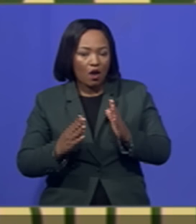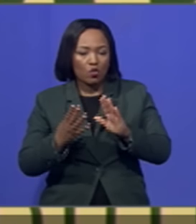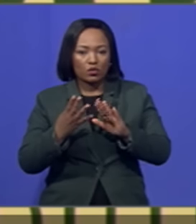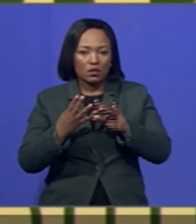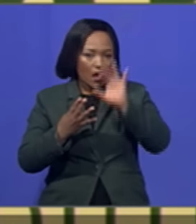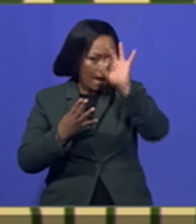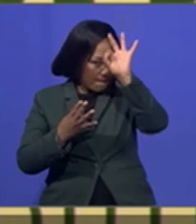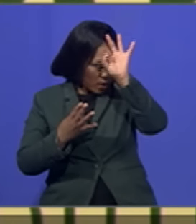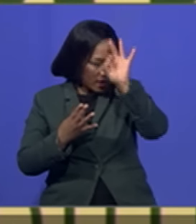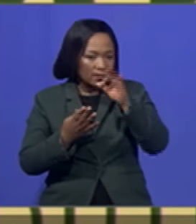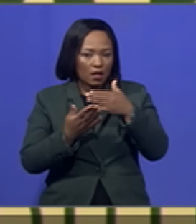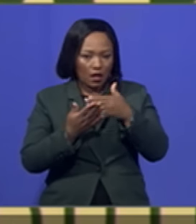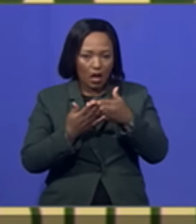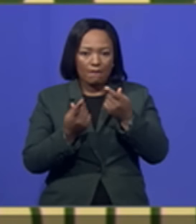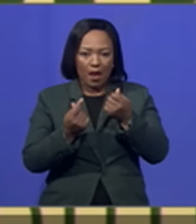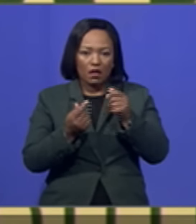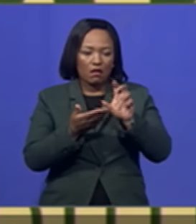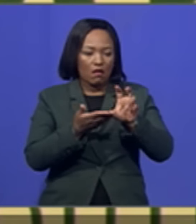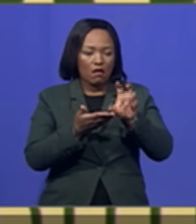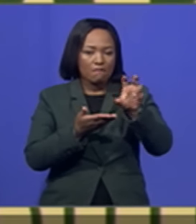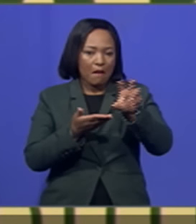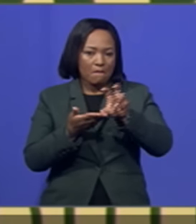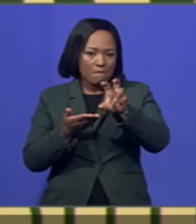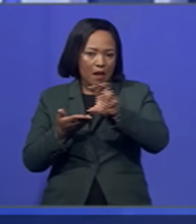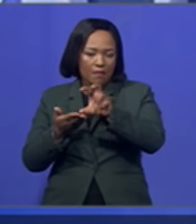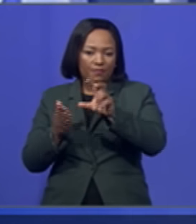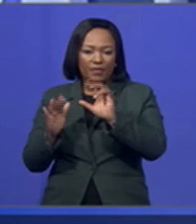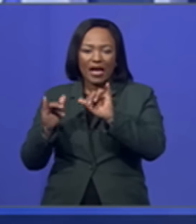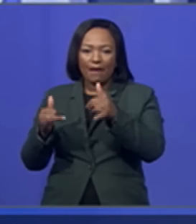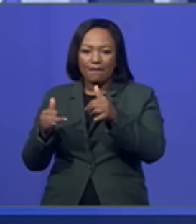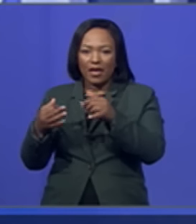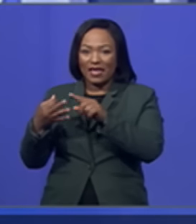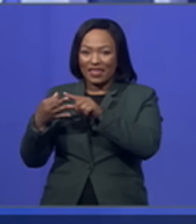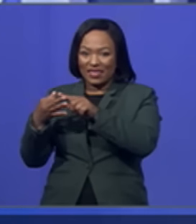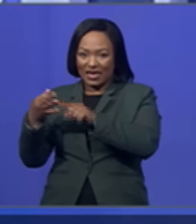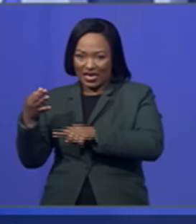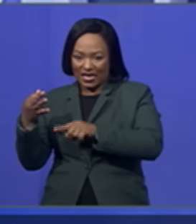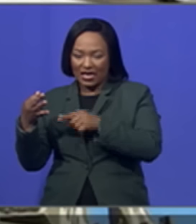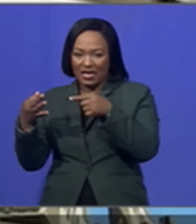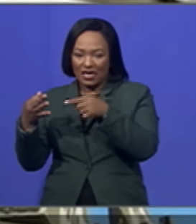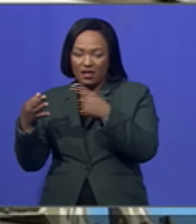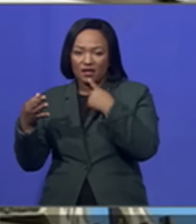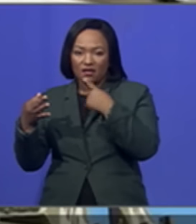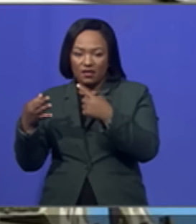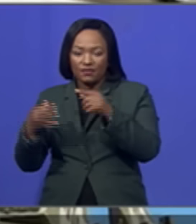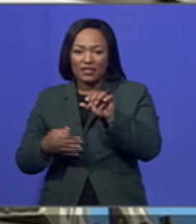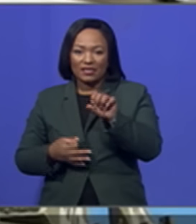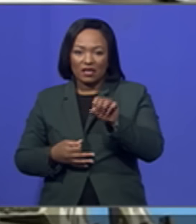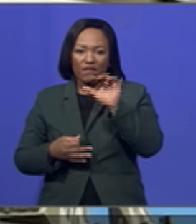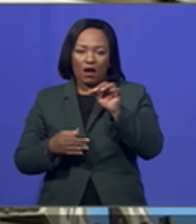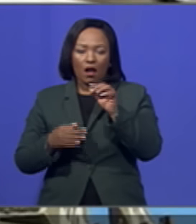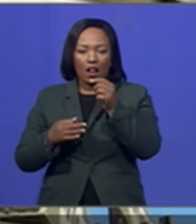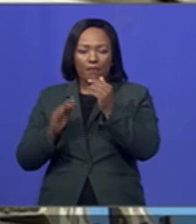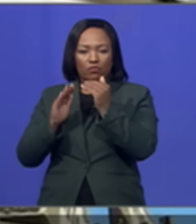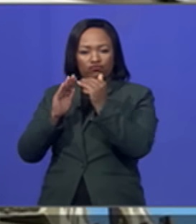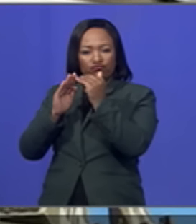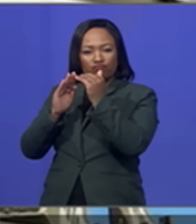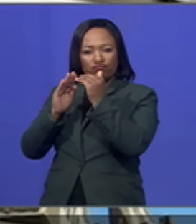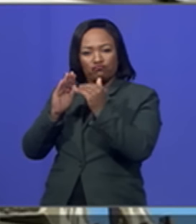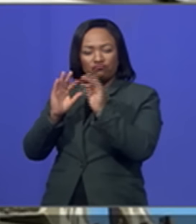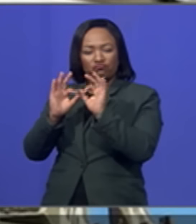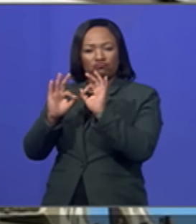thing. Mmuso o re le ha dikhamphane ka boraro Fitch, S&P le Moody's di beile Afrika Borwa ka tlasenyana ho boemo bo